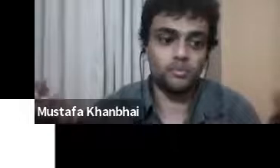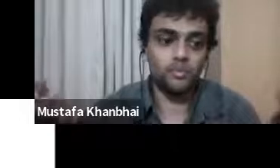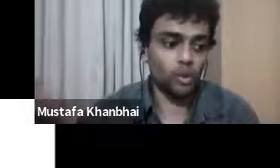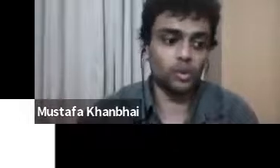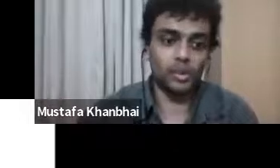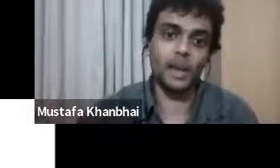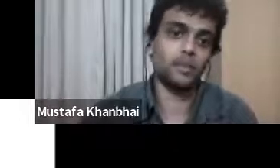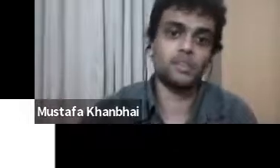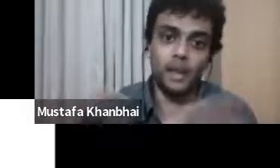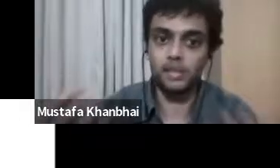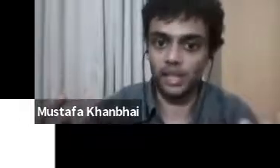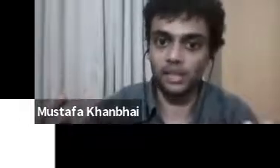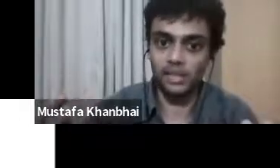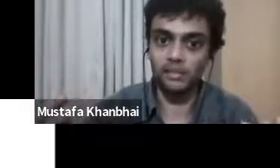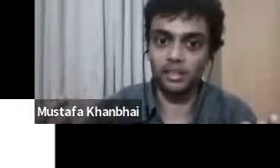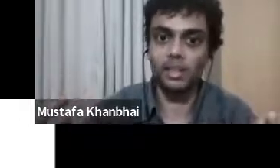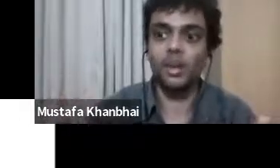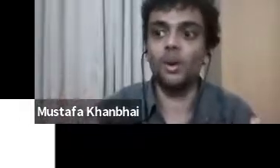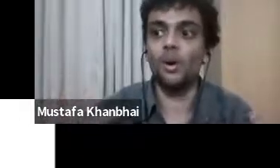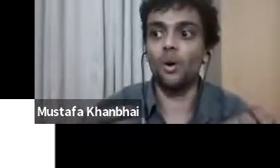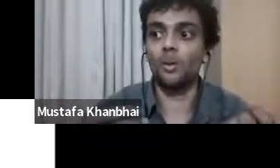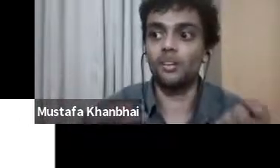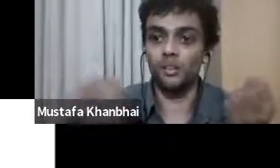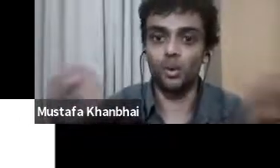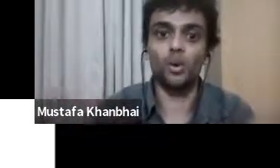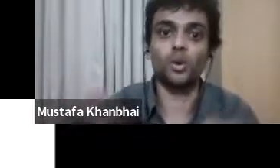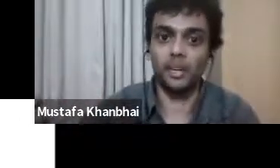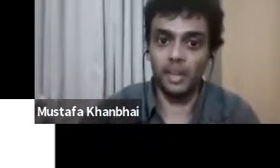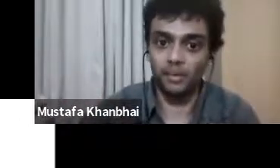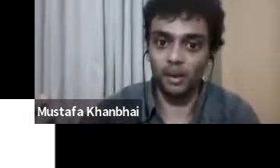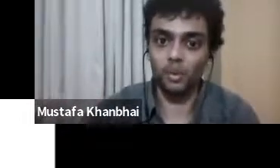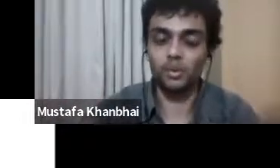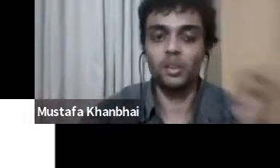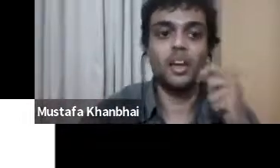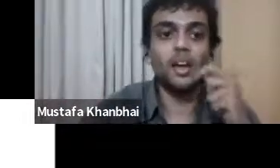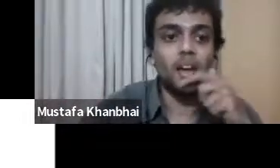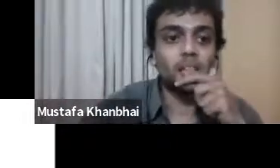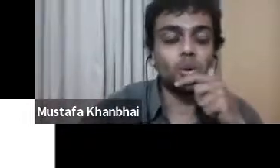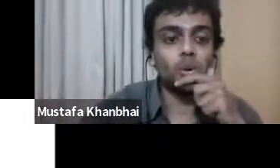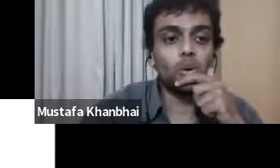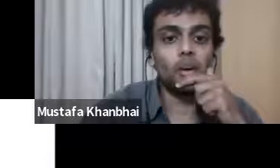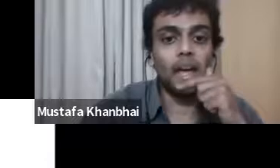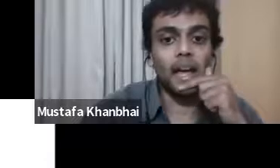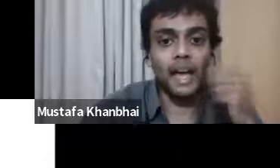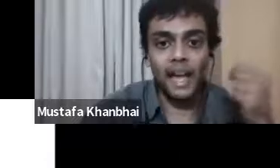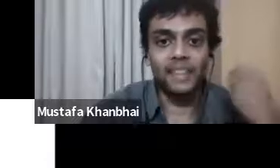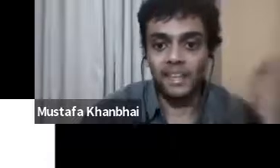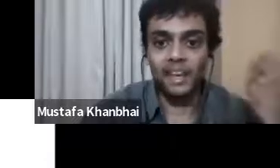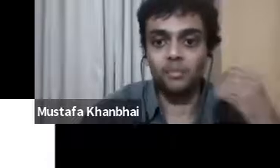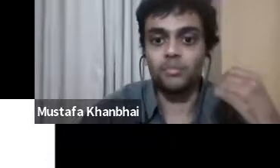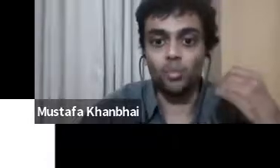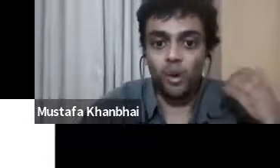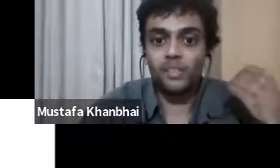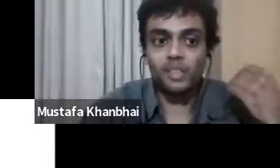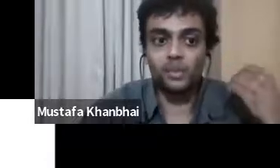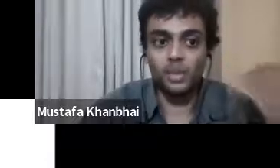of what you do with the camera is perhaps taking a selfie or documenting life around you. So at that